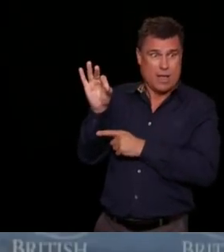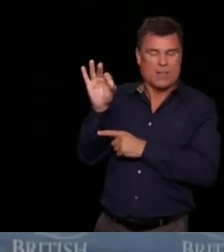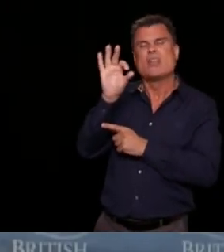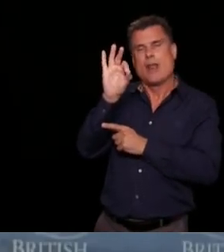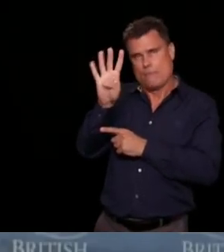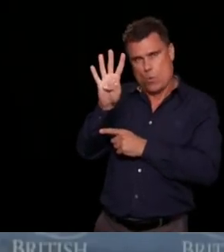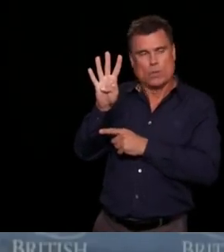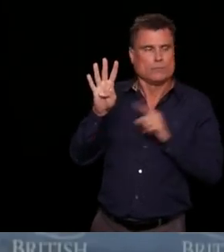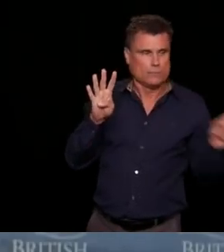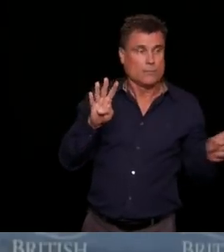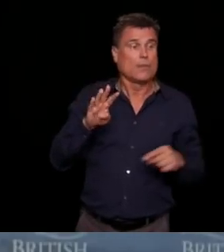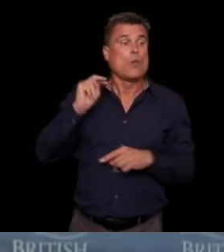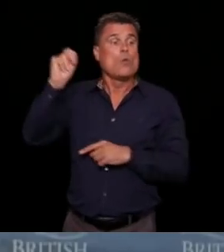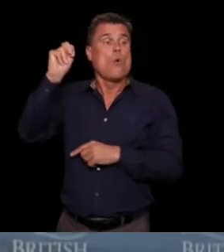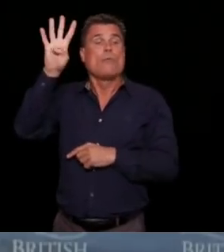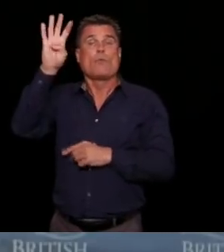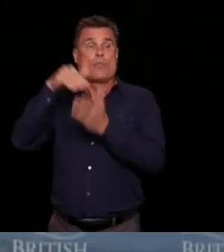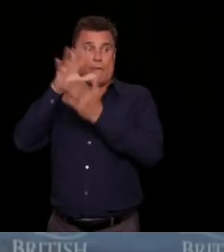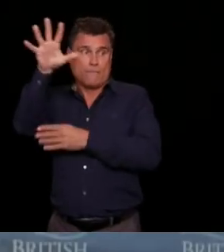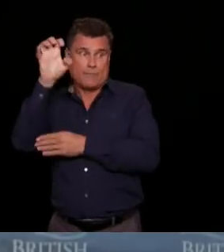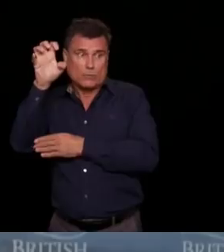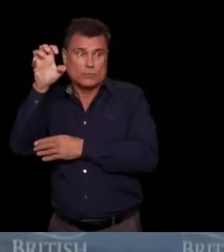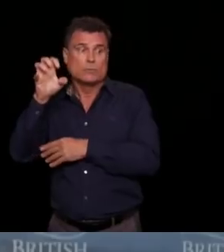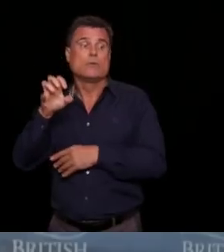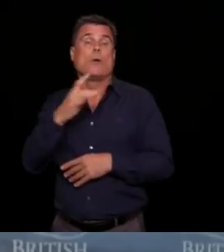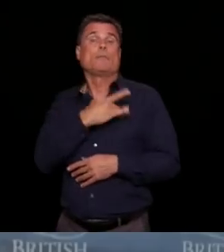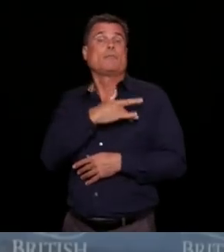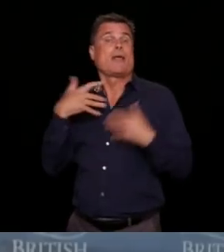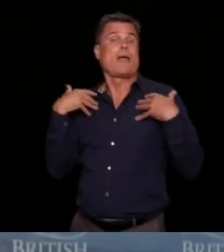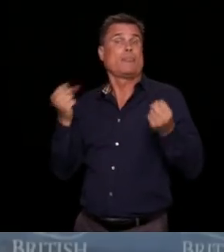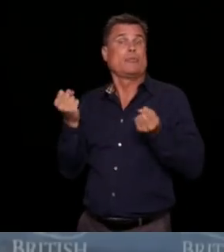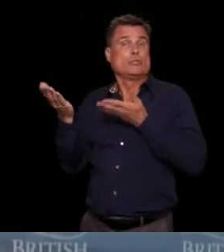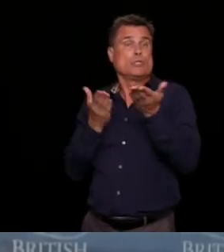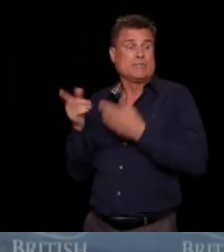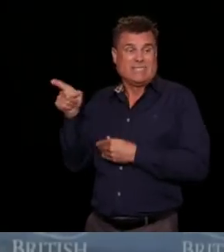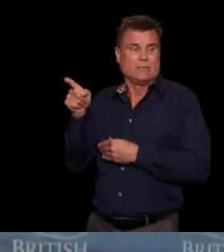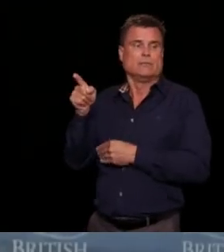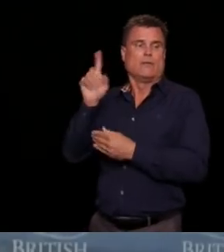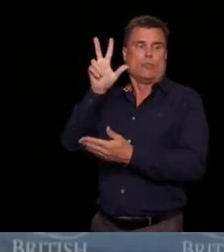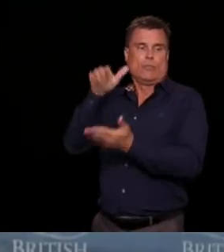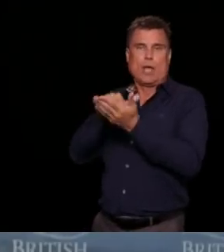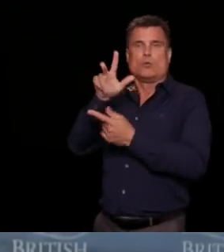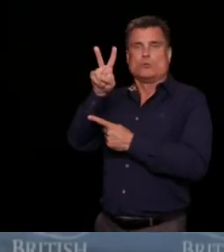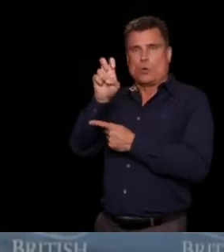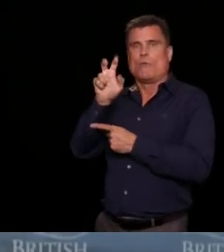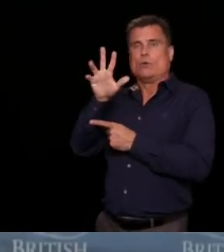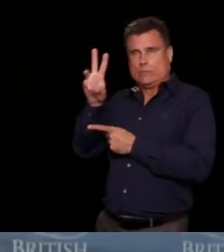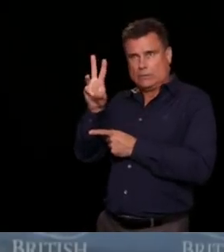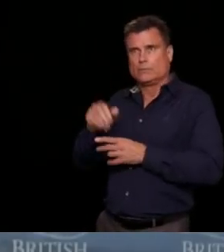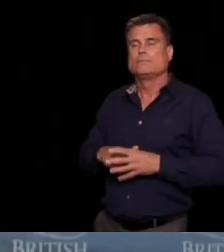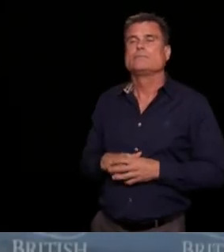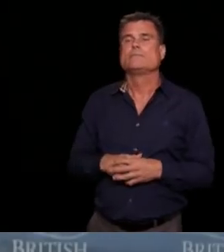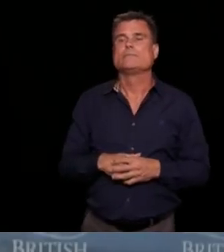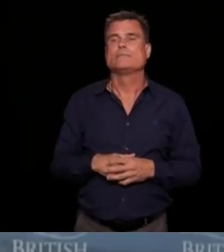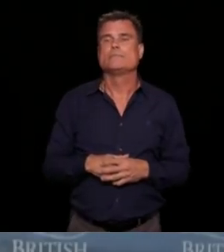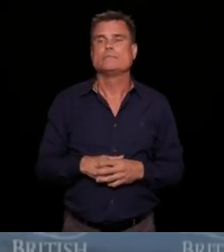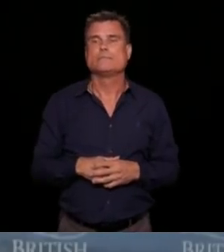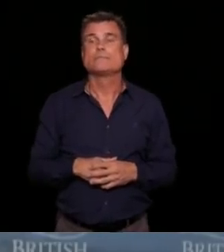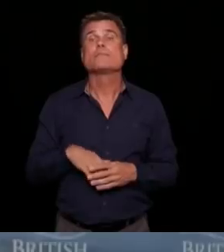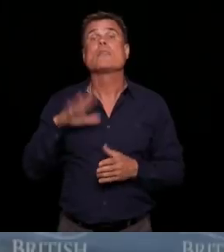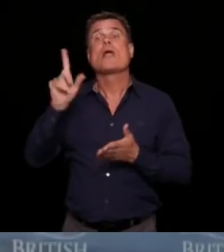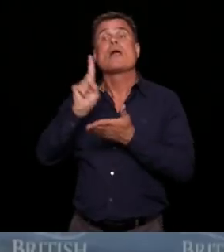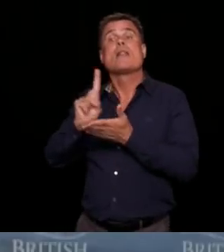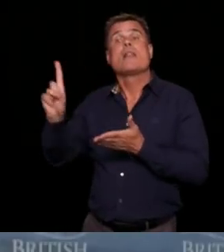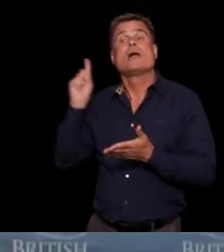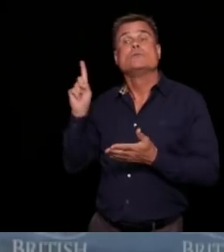Authority. Last week, we reported 4,718 surgeries were completed from August 3rd to the 9th. Health authorities have verified their data,